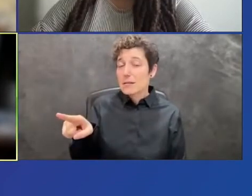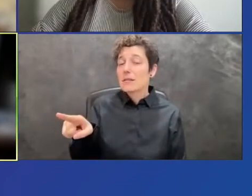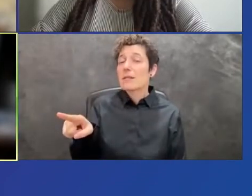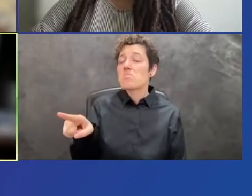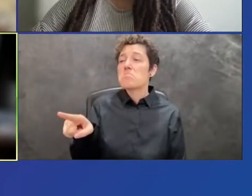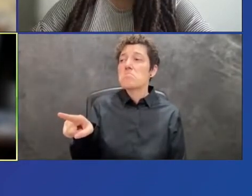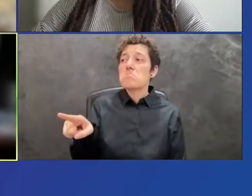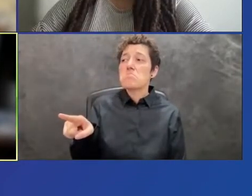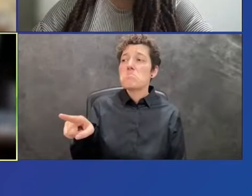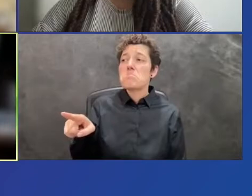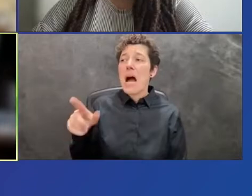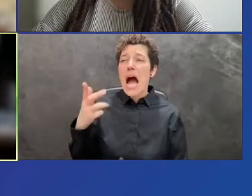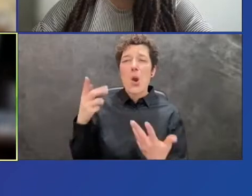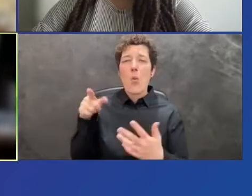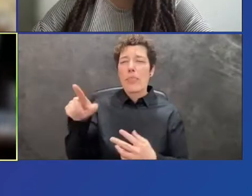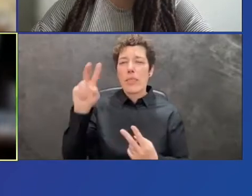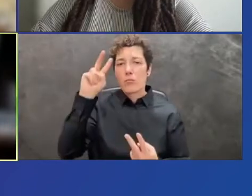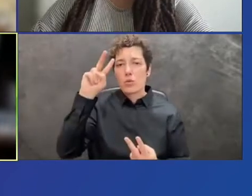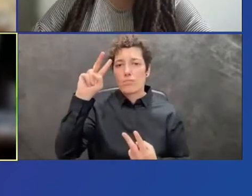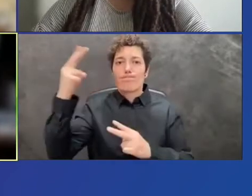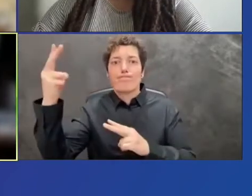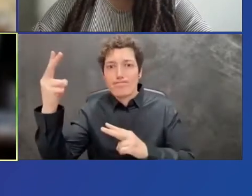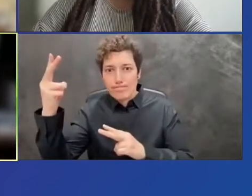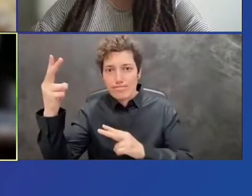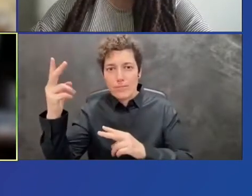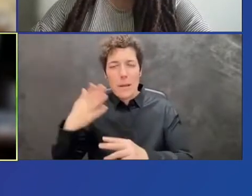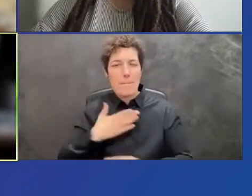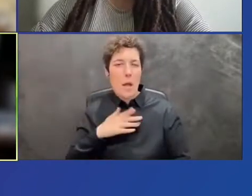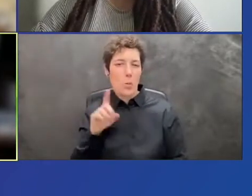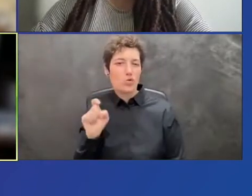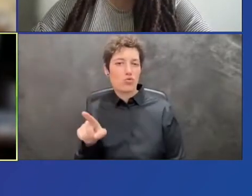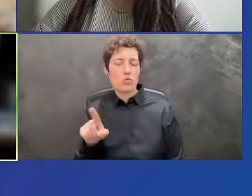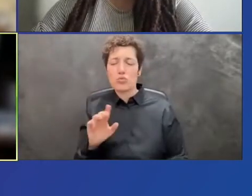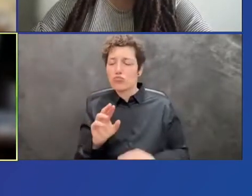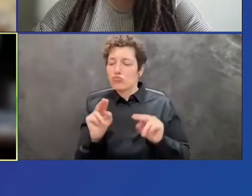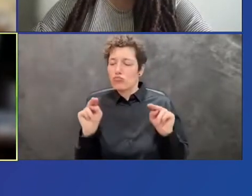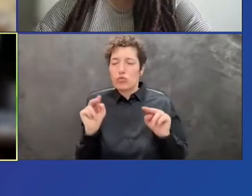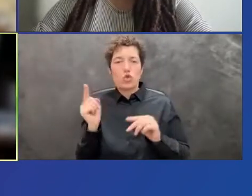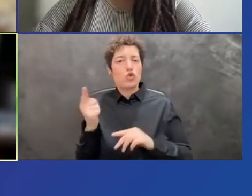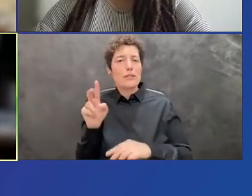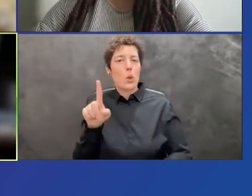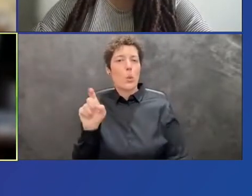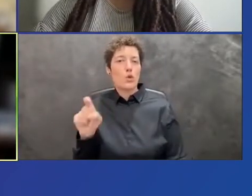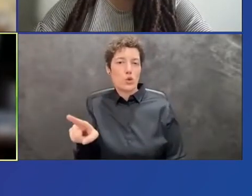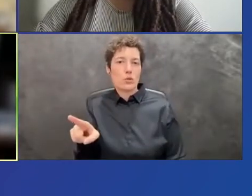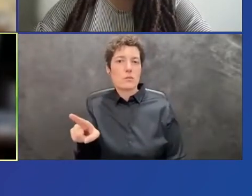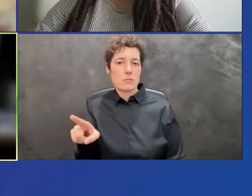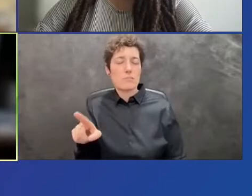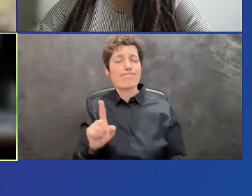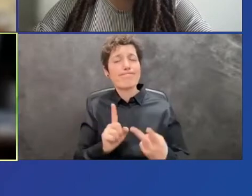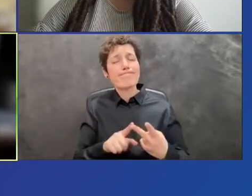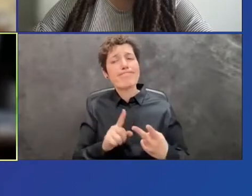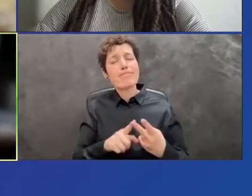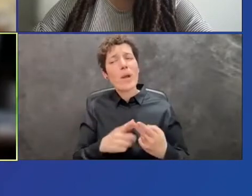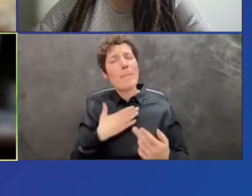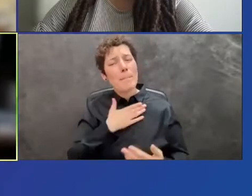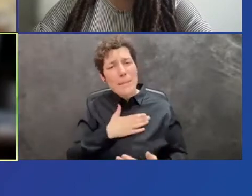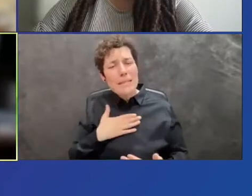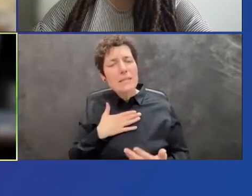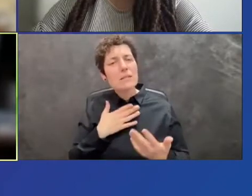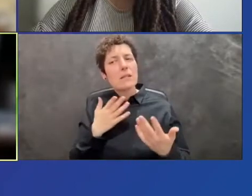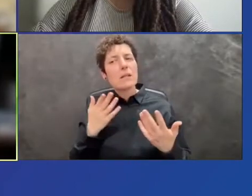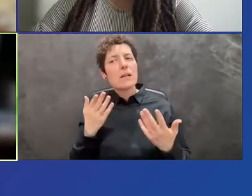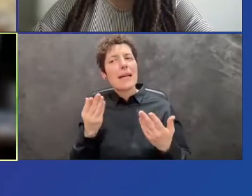other than questions. And the extension of faith that I'm